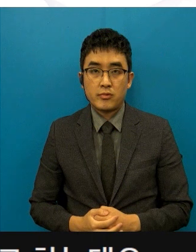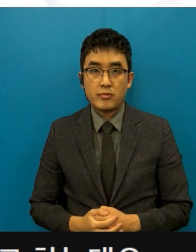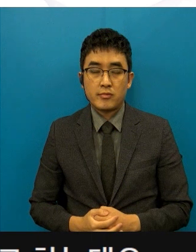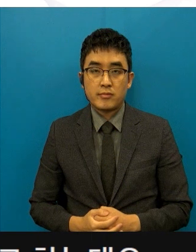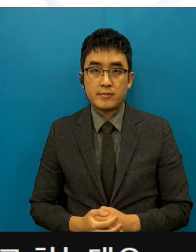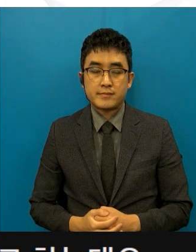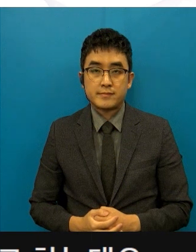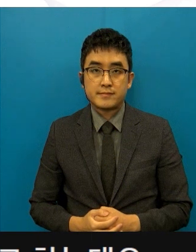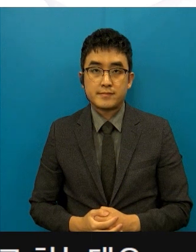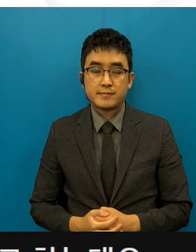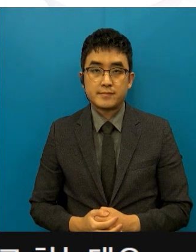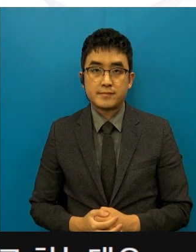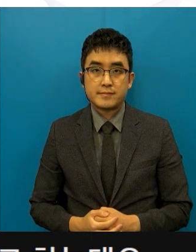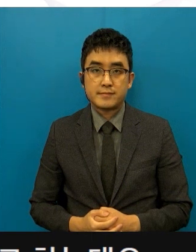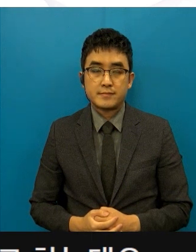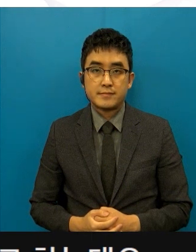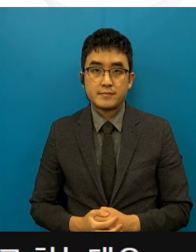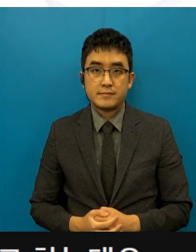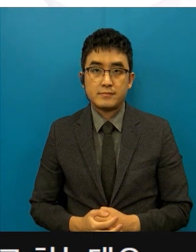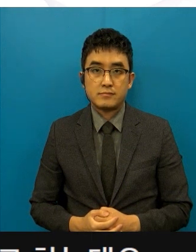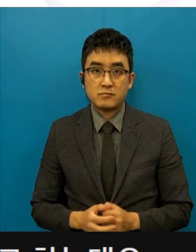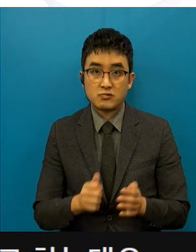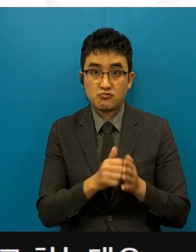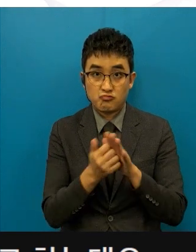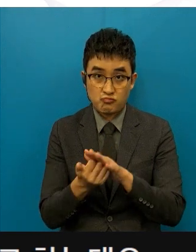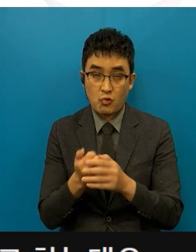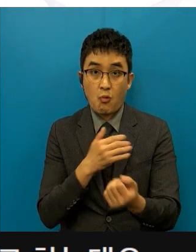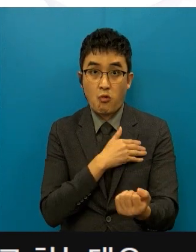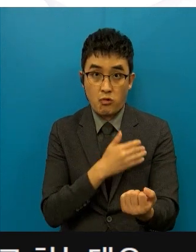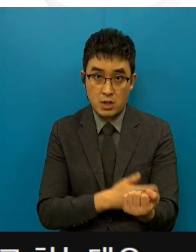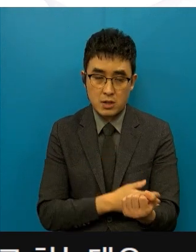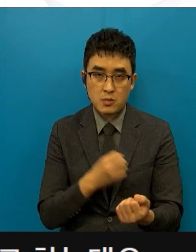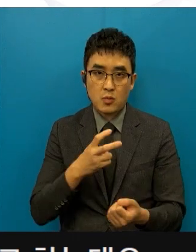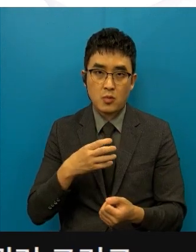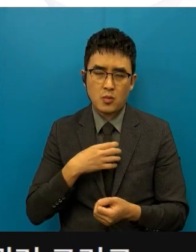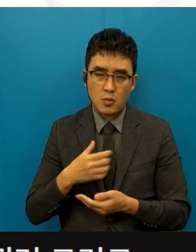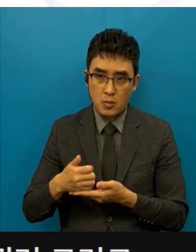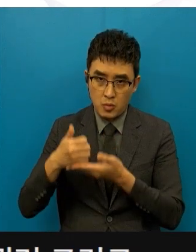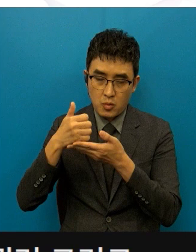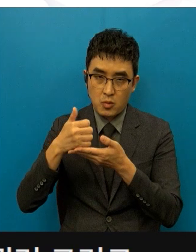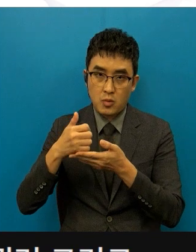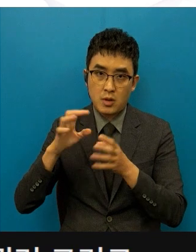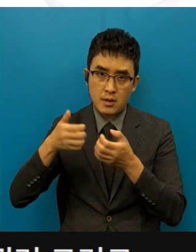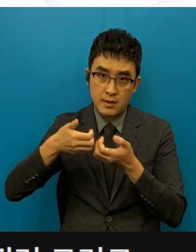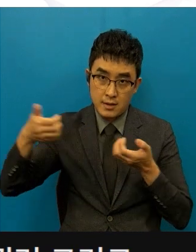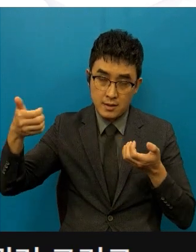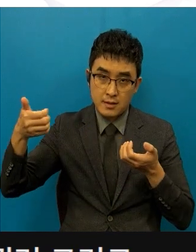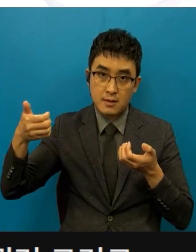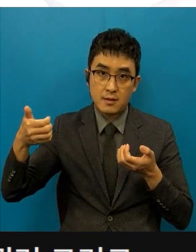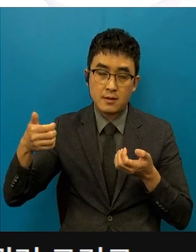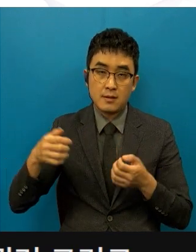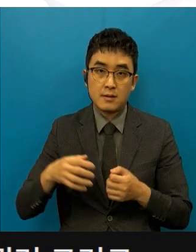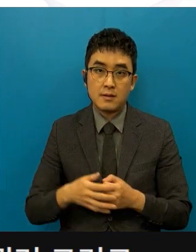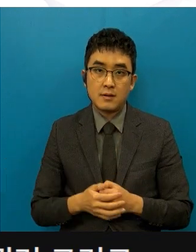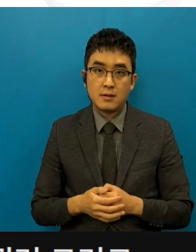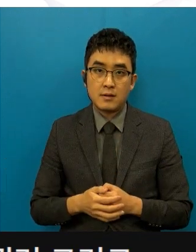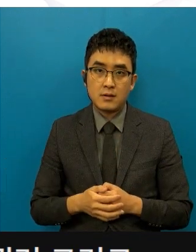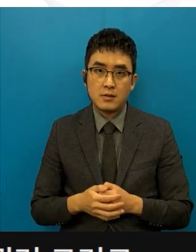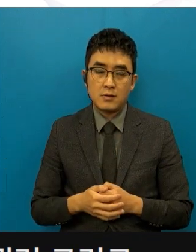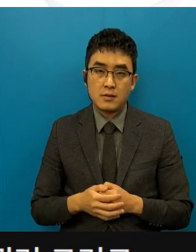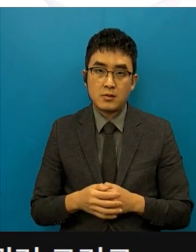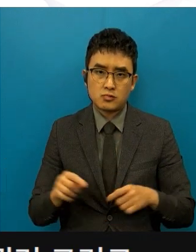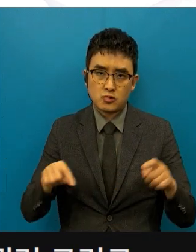of the Dignified Death Bill and the Natural Death Bill. In